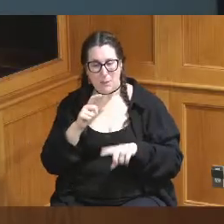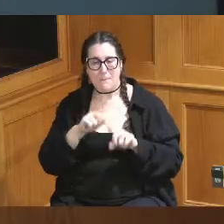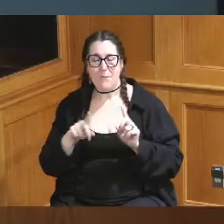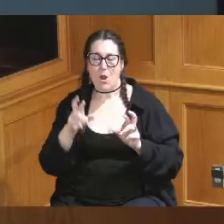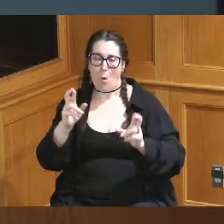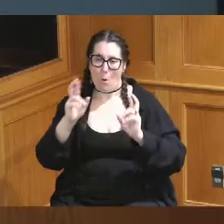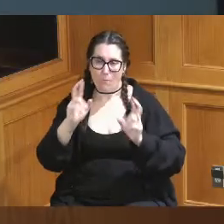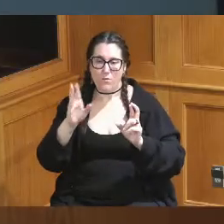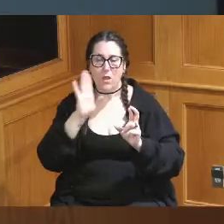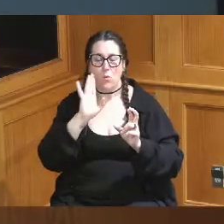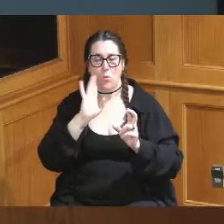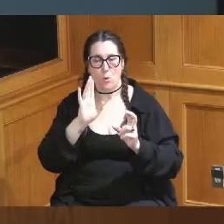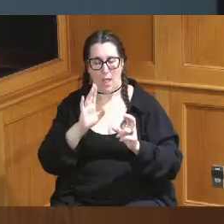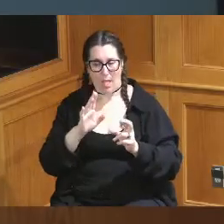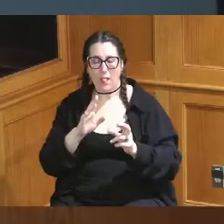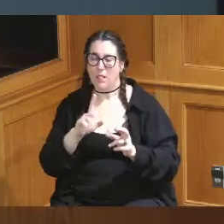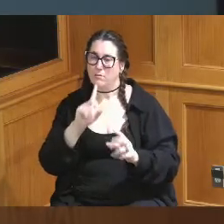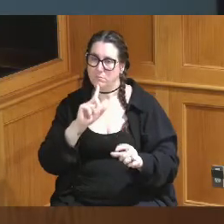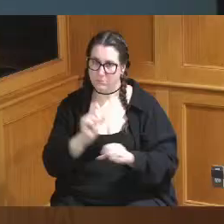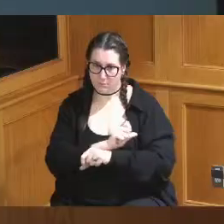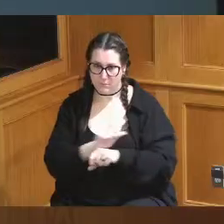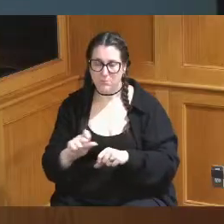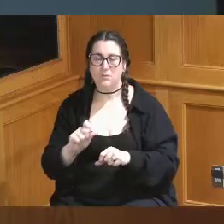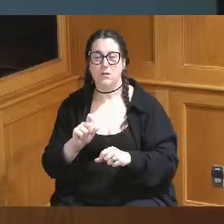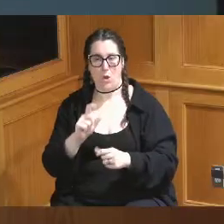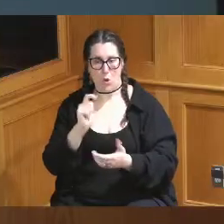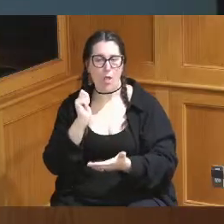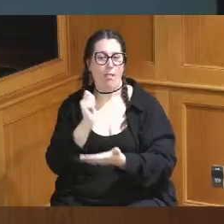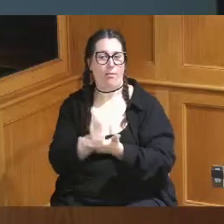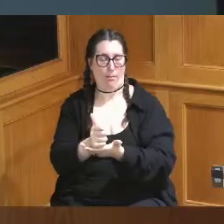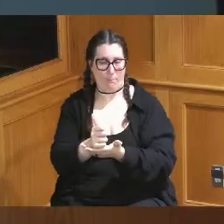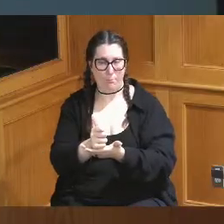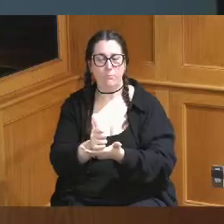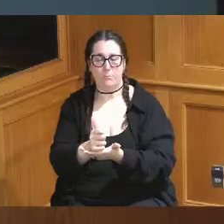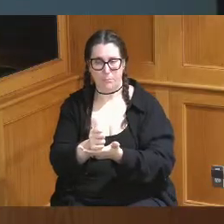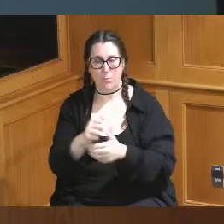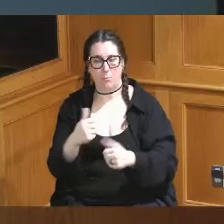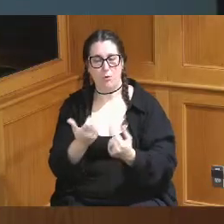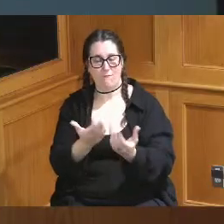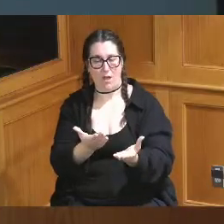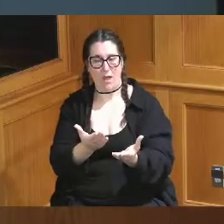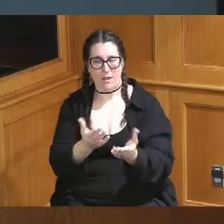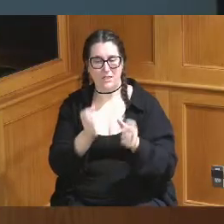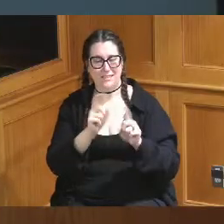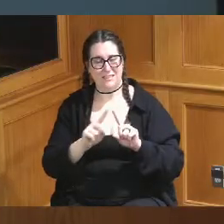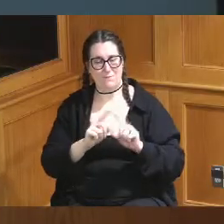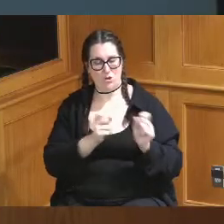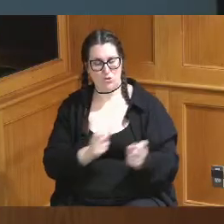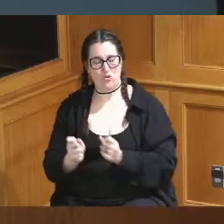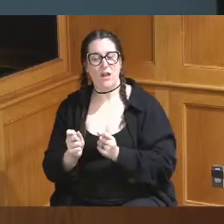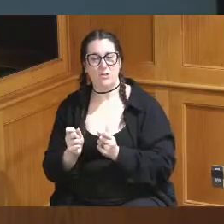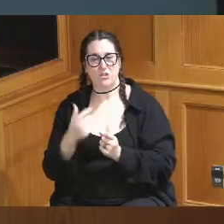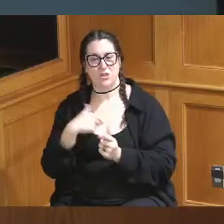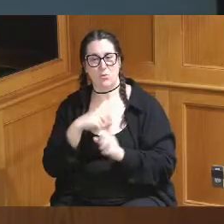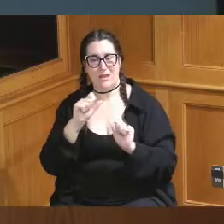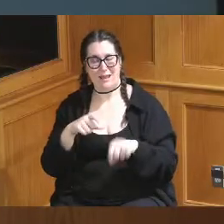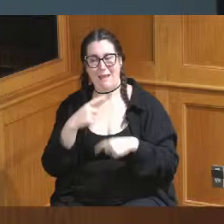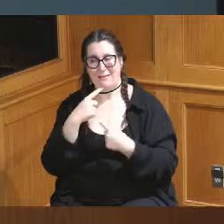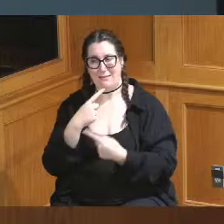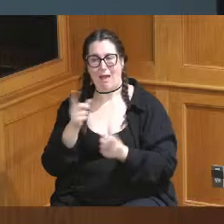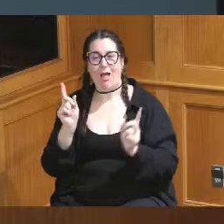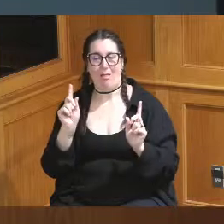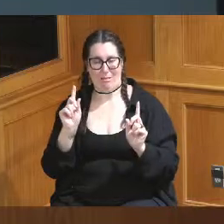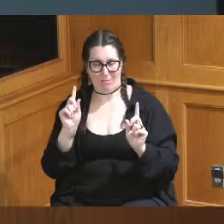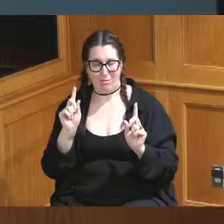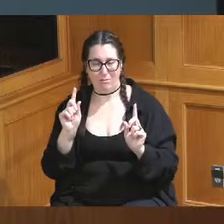to provide some real relief. Over the next couple months, we'll come up with some kind of strategies to provide to the legislature. So I'm looking forward to